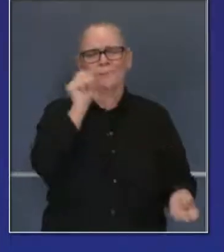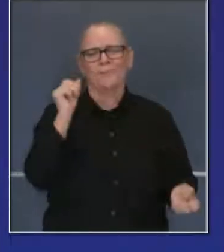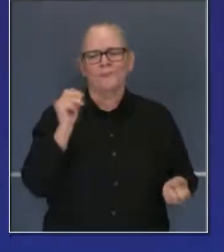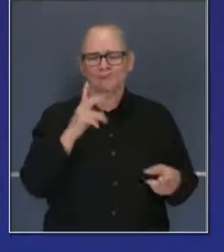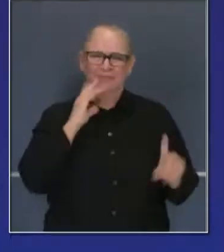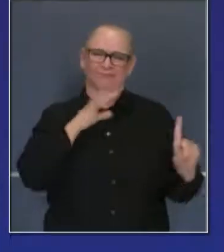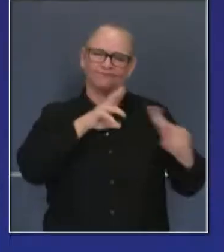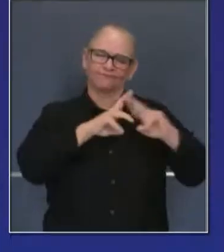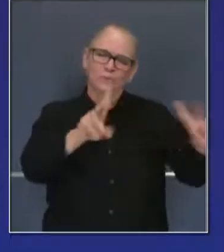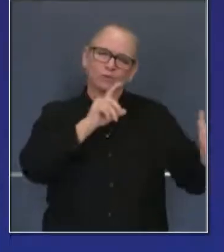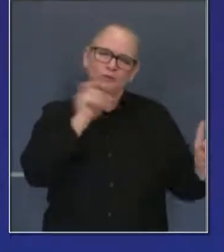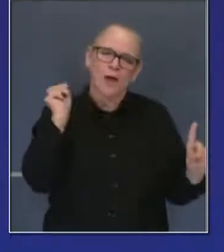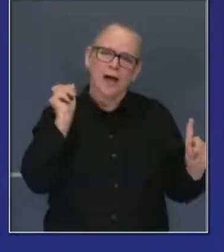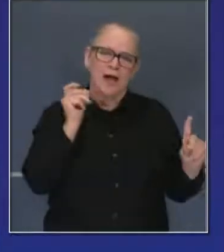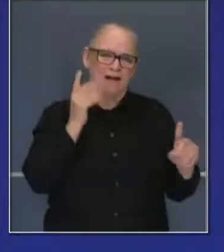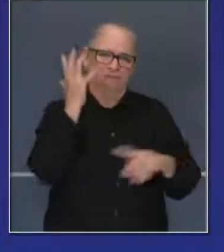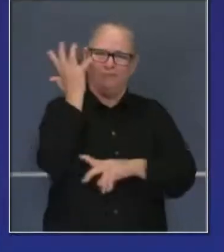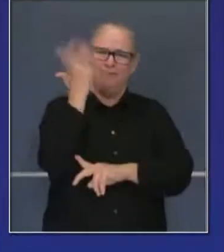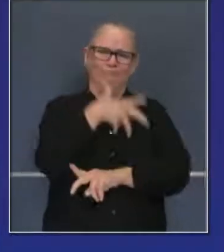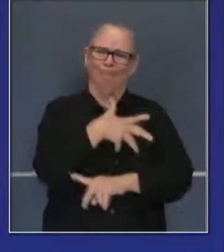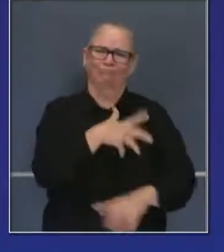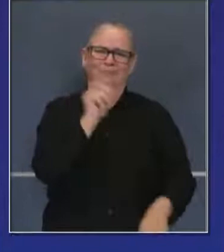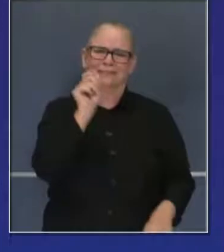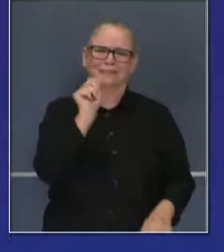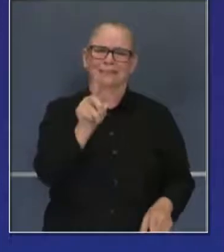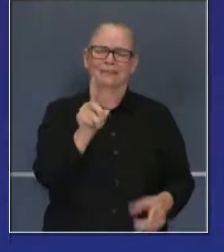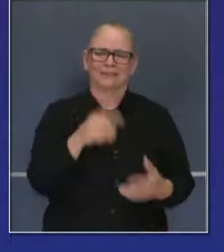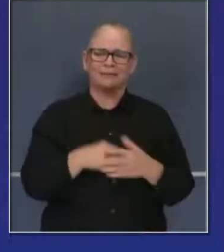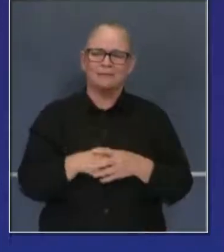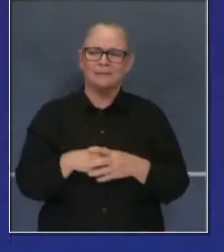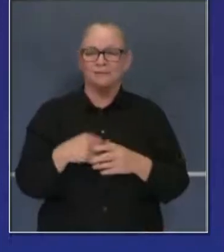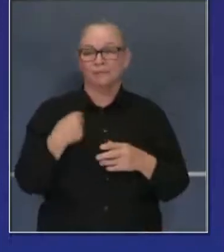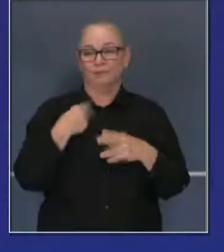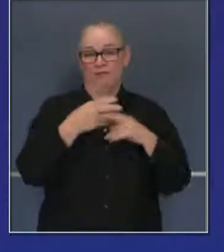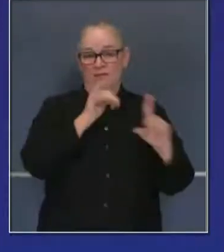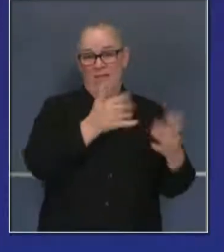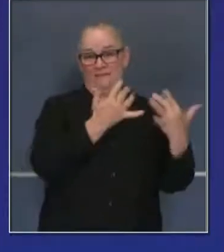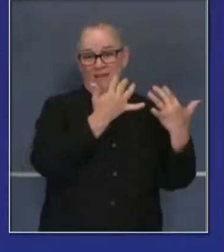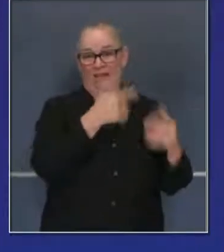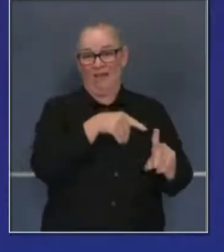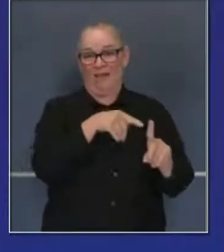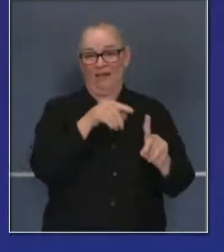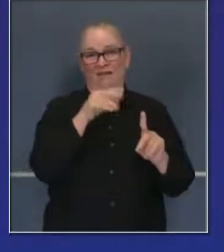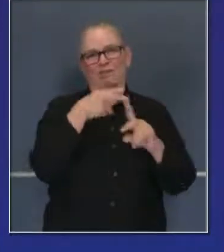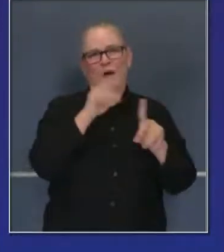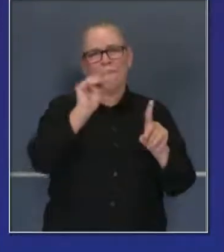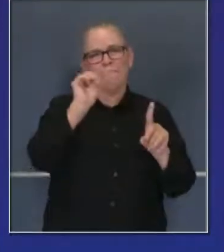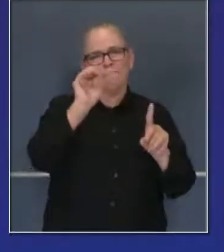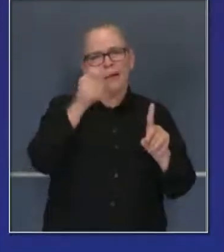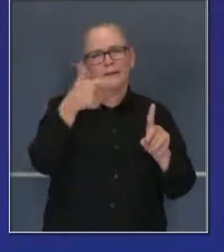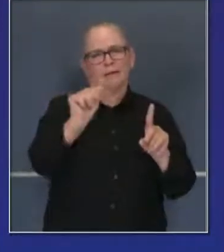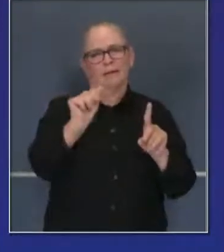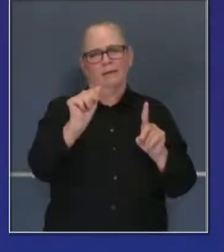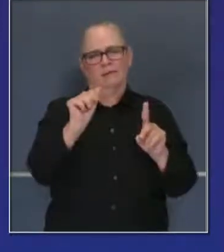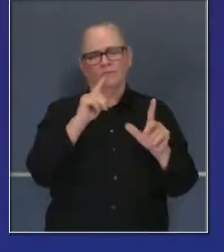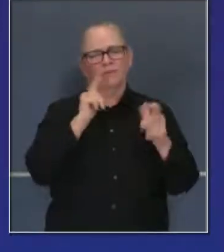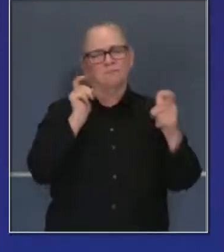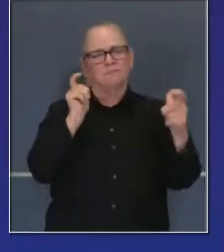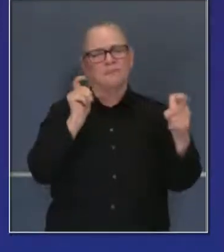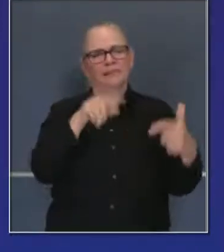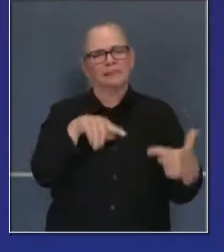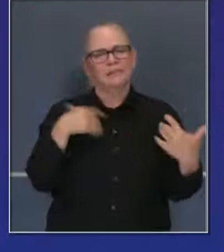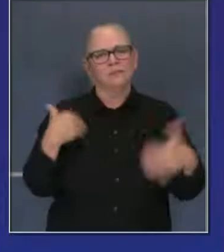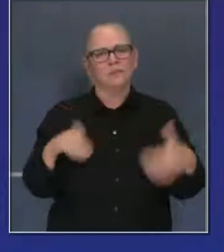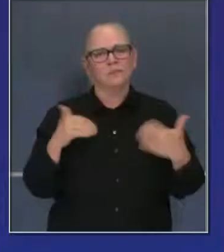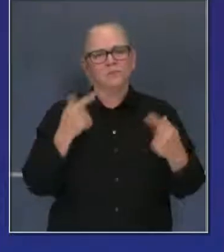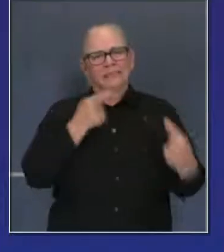now referring to over and over again as mega fires. And so the Creek Fire remains top of mind, top of concern. We were out there